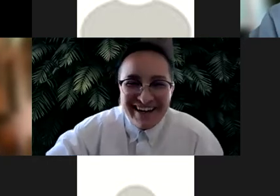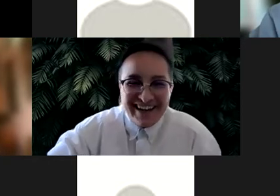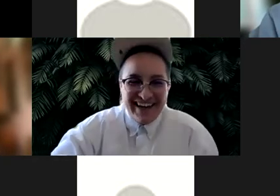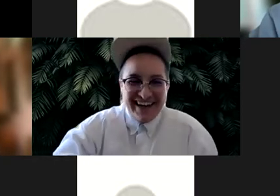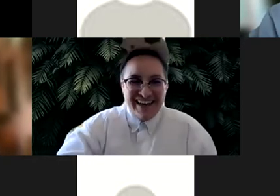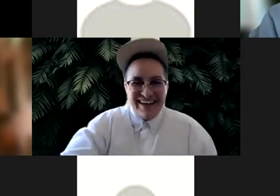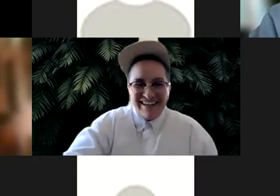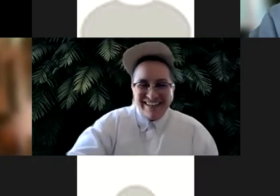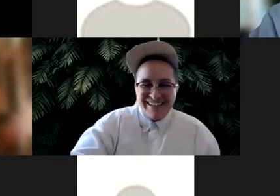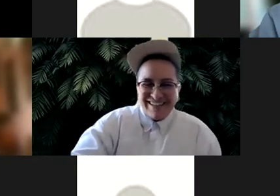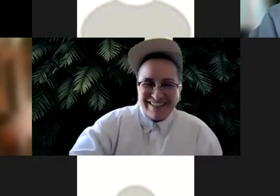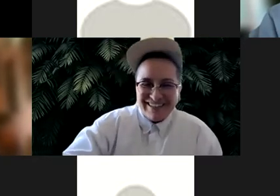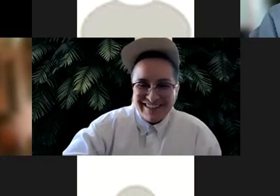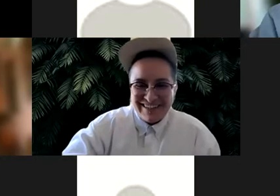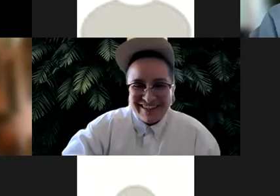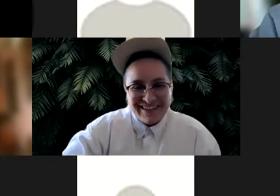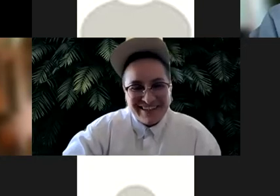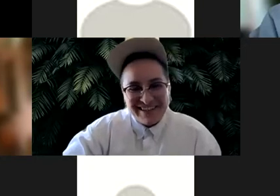Oh.